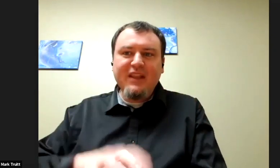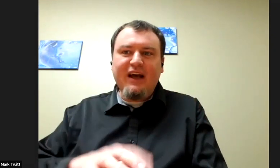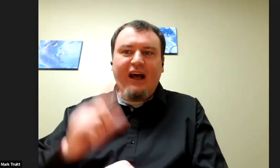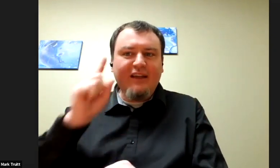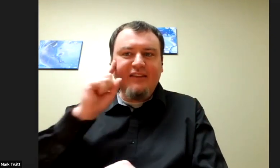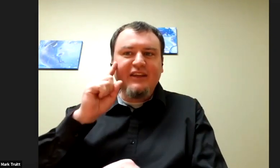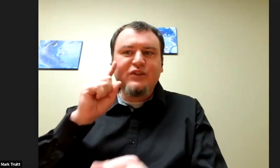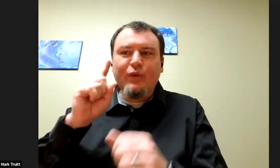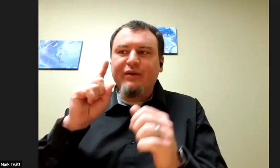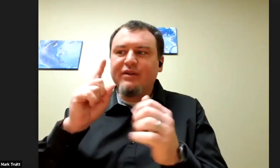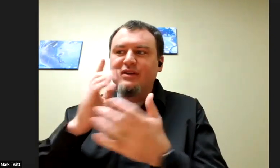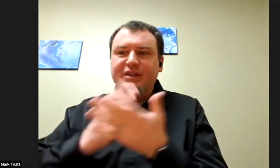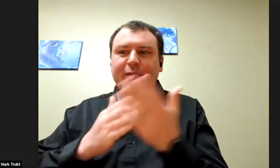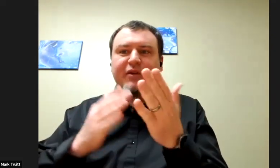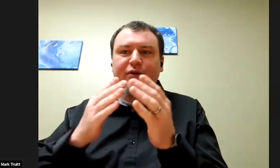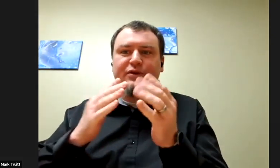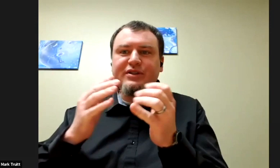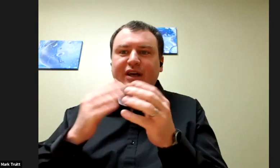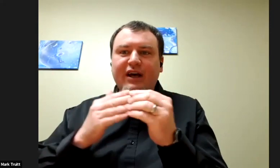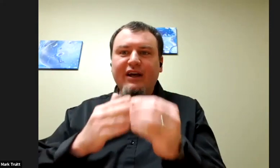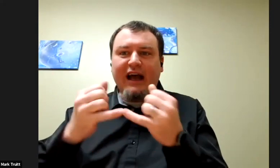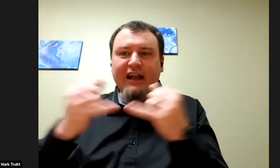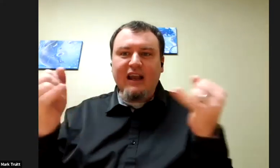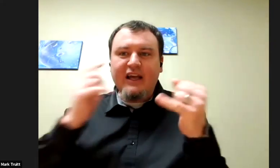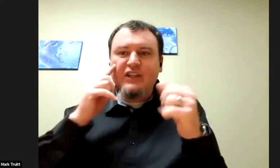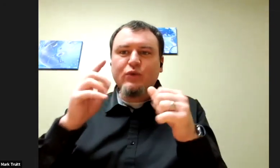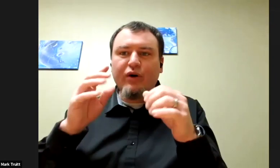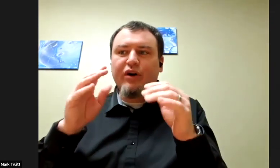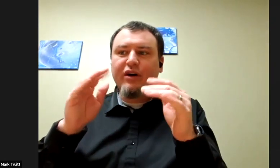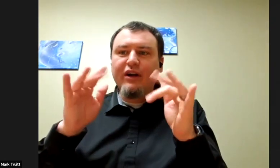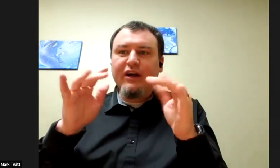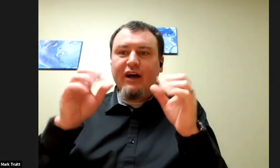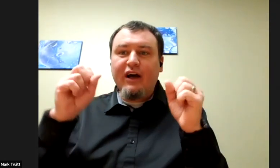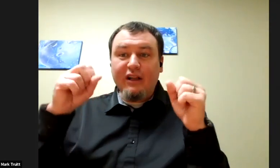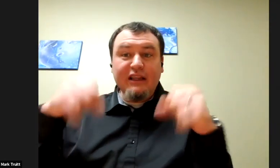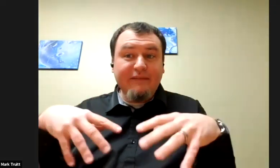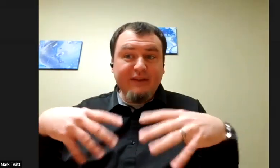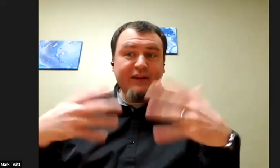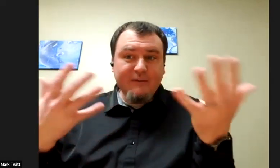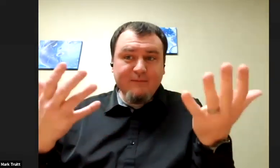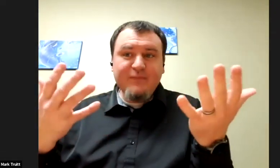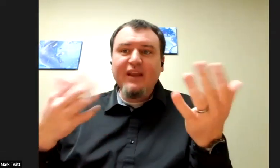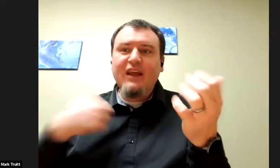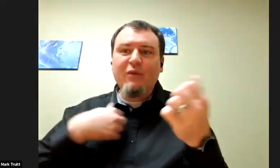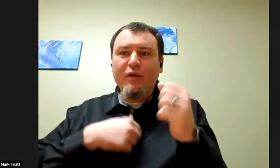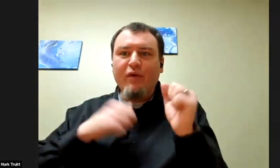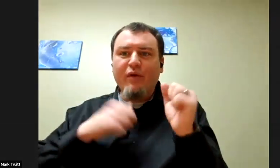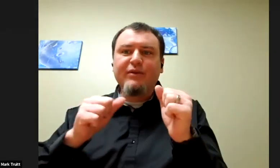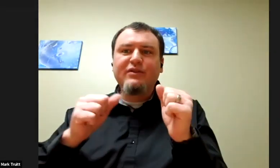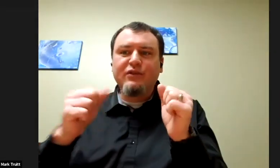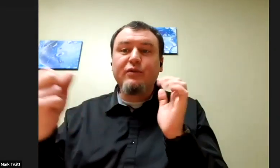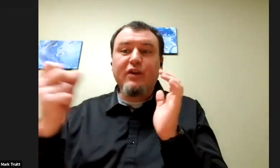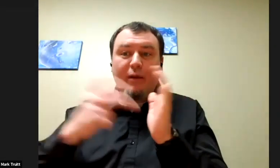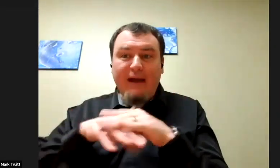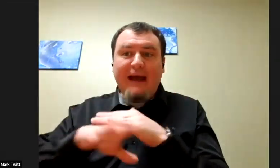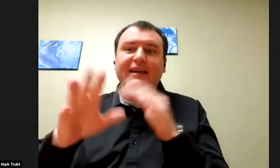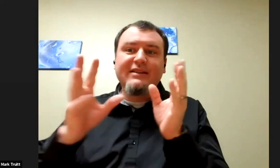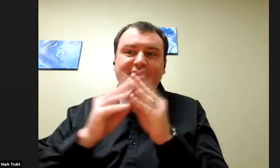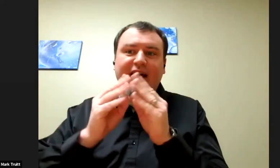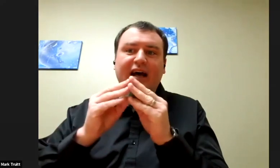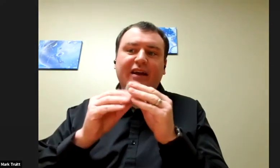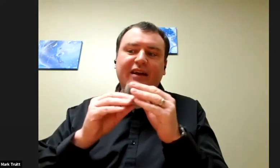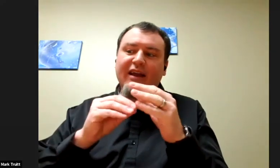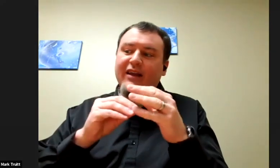Sunday, I think is when some of those guidelines were lifted, and we were able to come